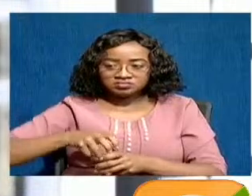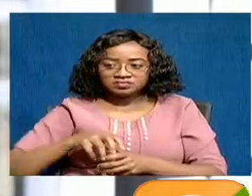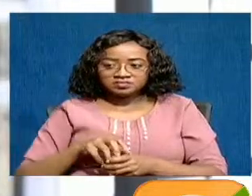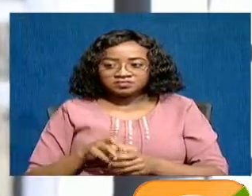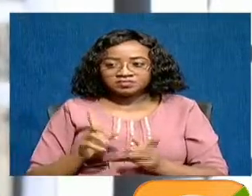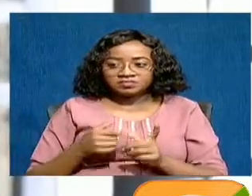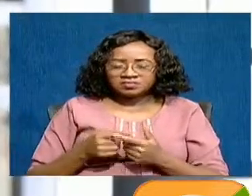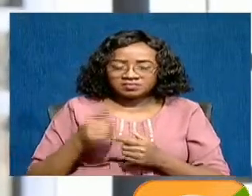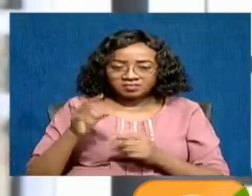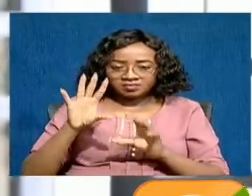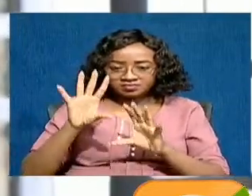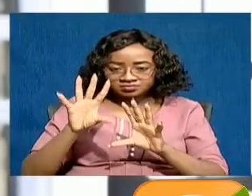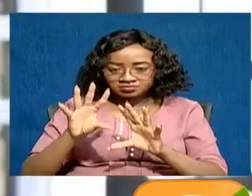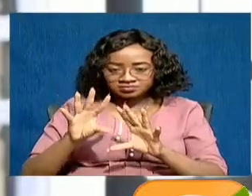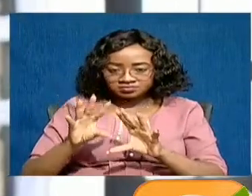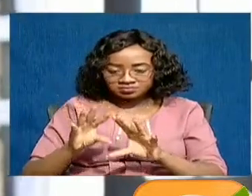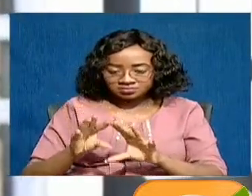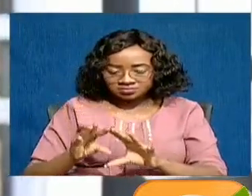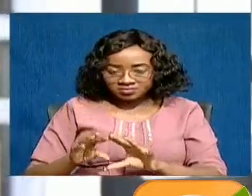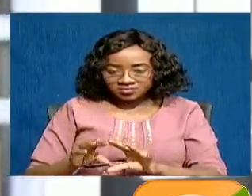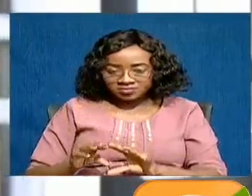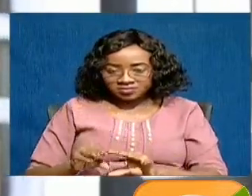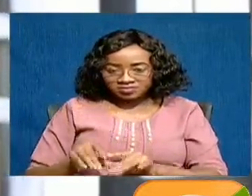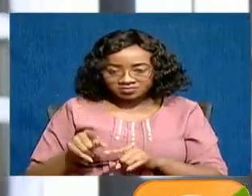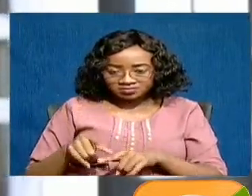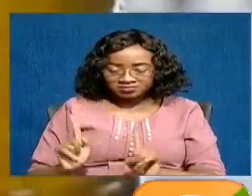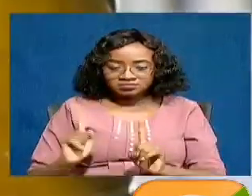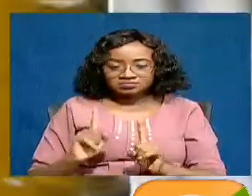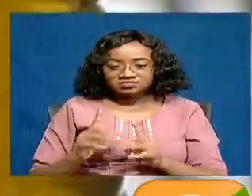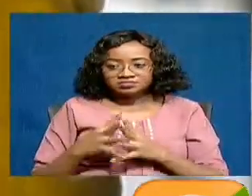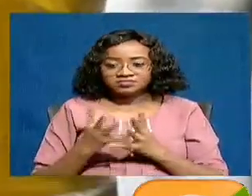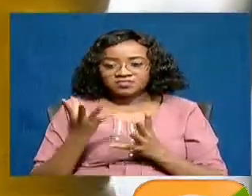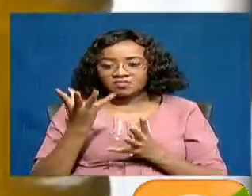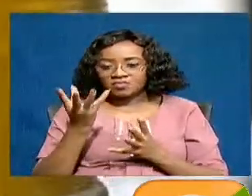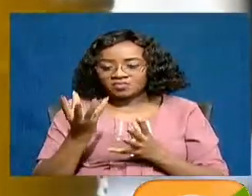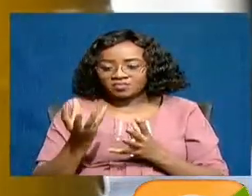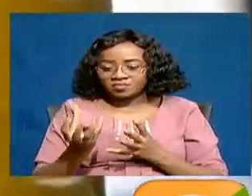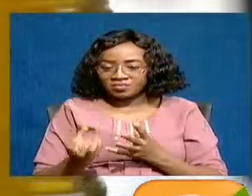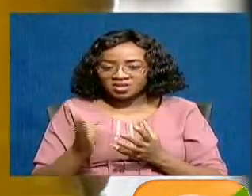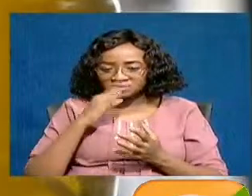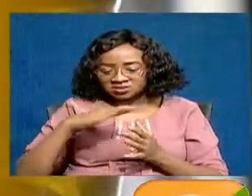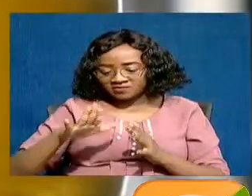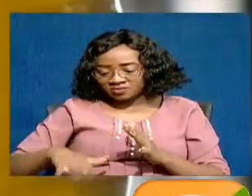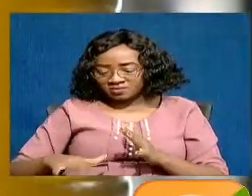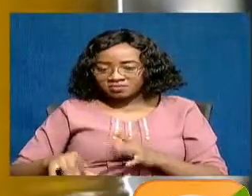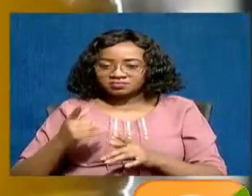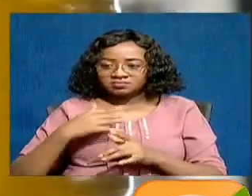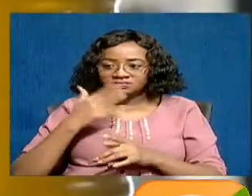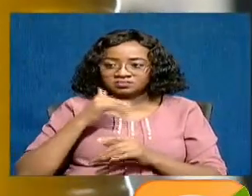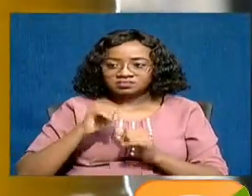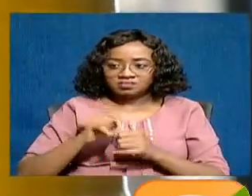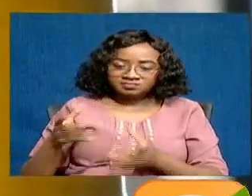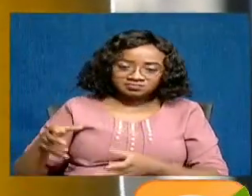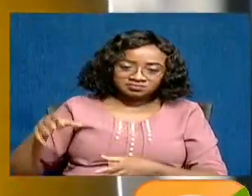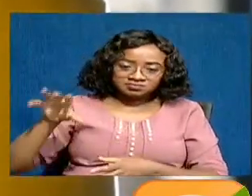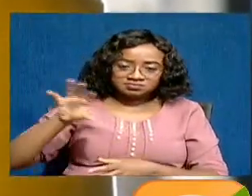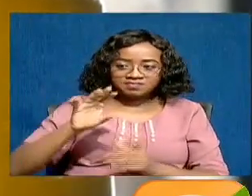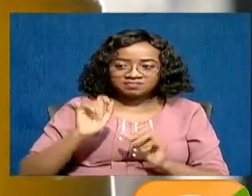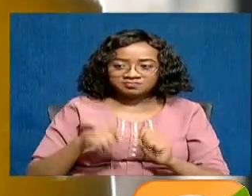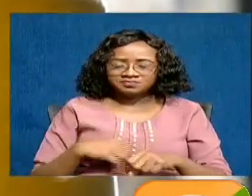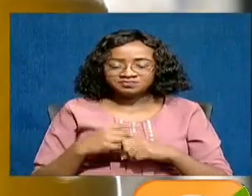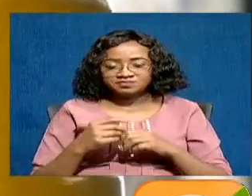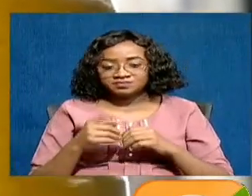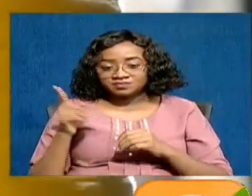whereby it will decant automatically by gravity. They are now targeting more youth to impress their innovations as a way of